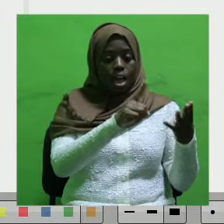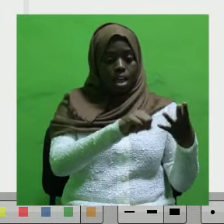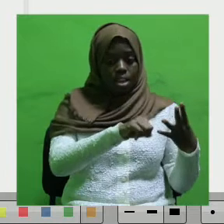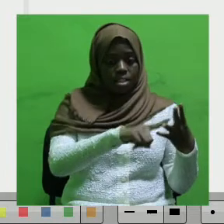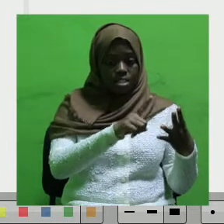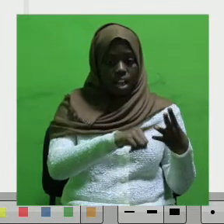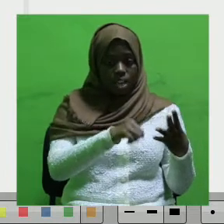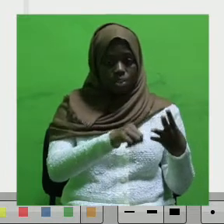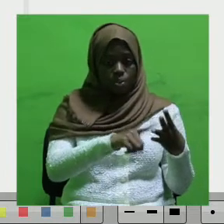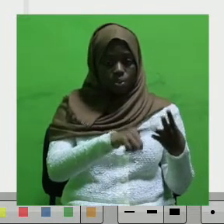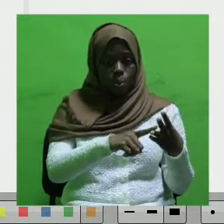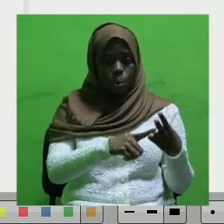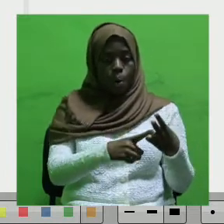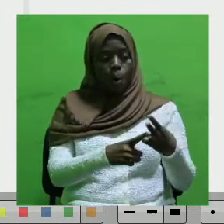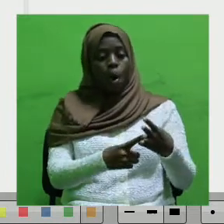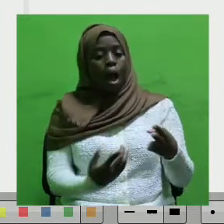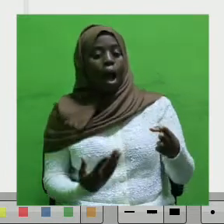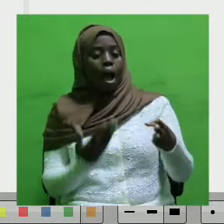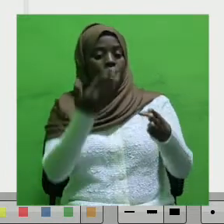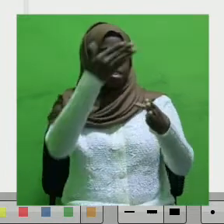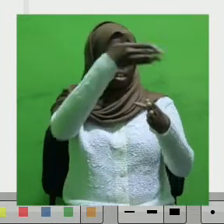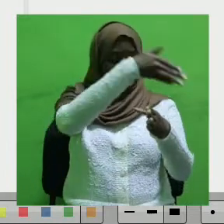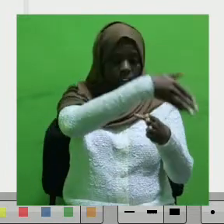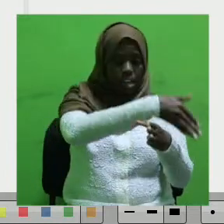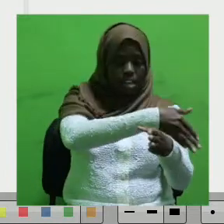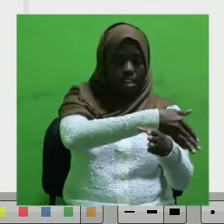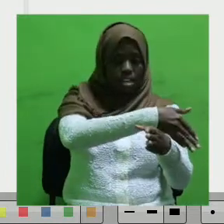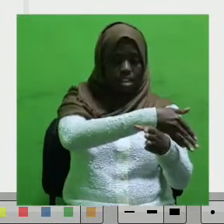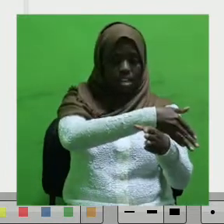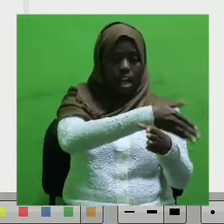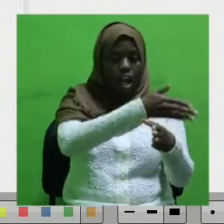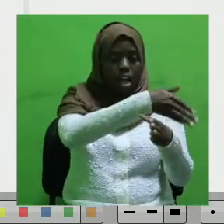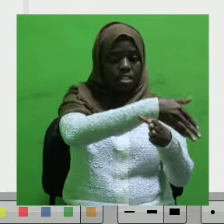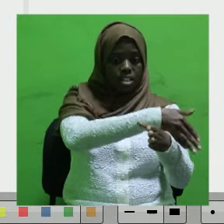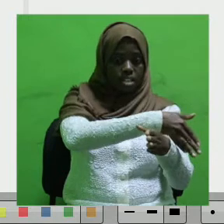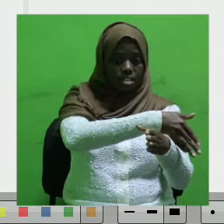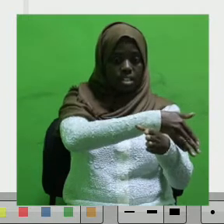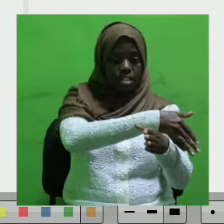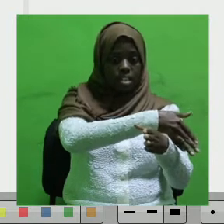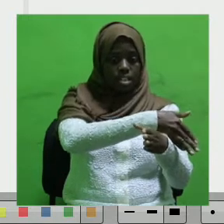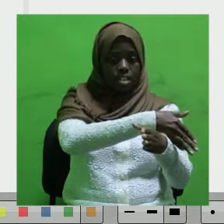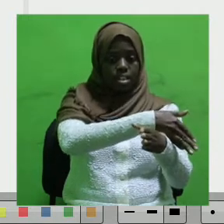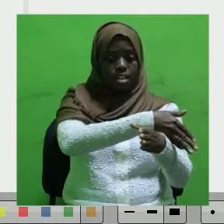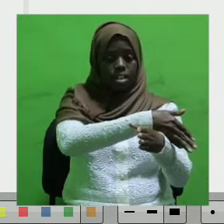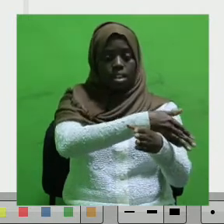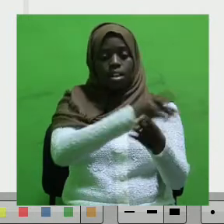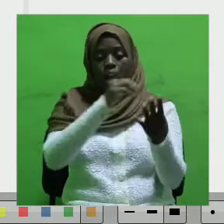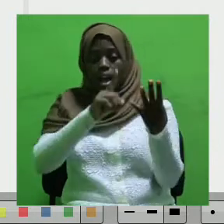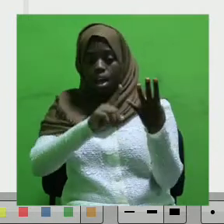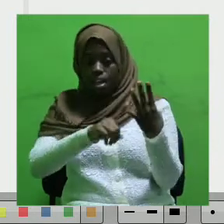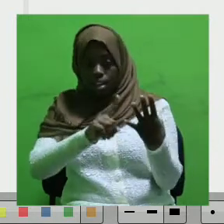Henle. The loop of Henle is a site in which also some selective reabsorption can